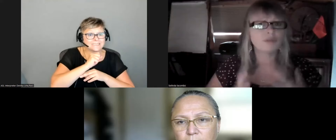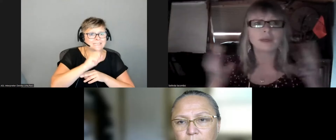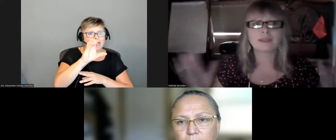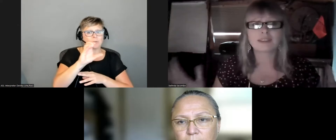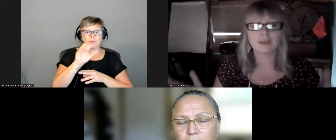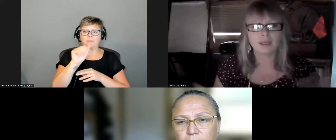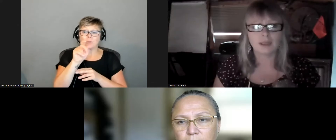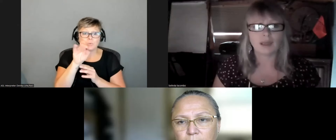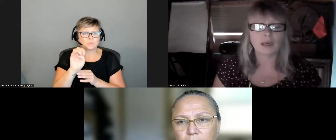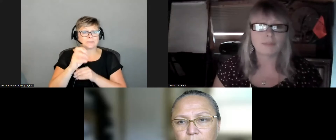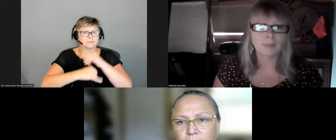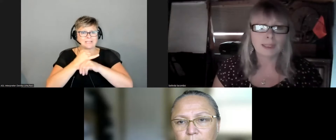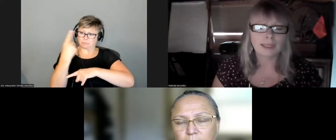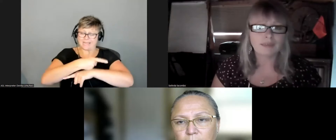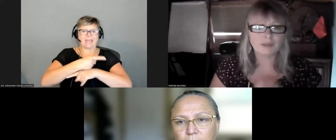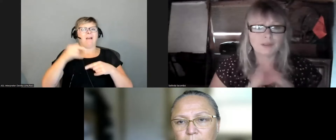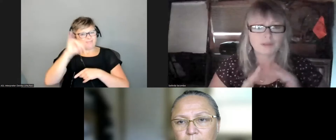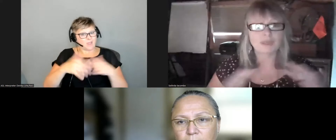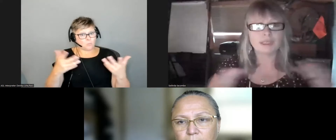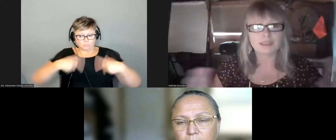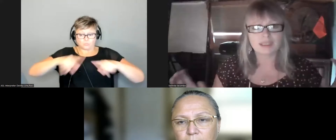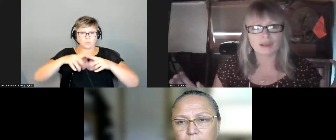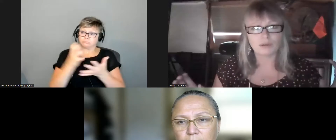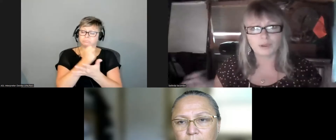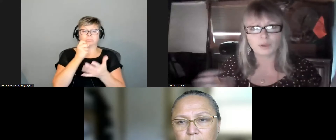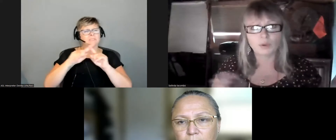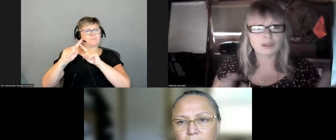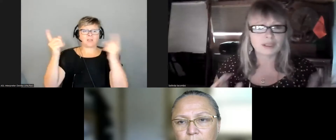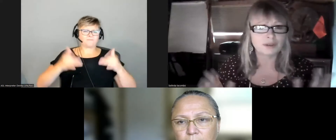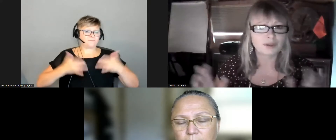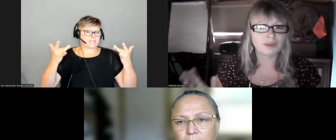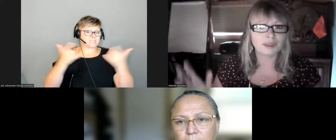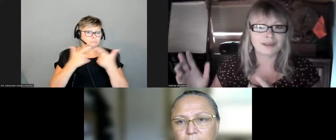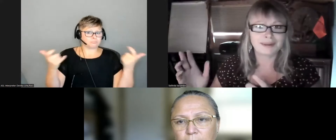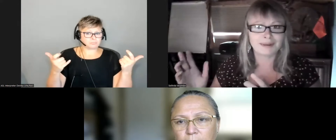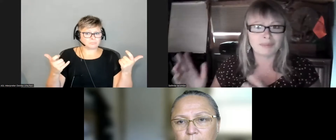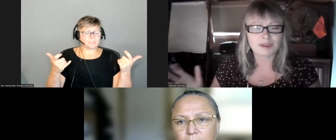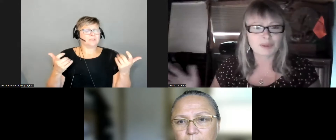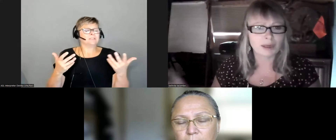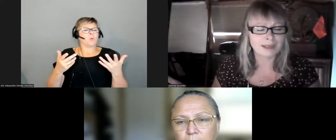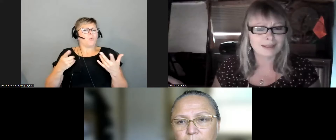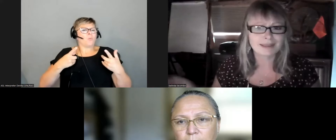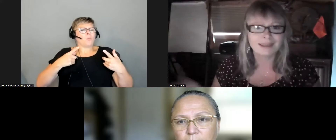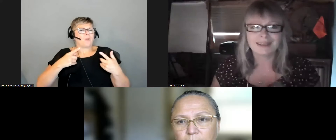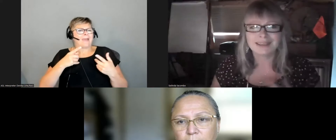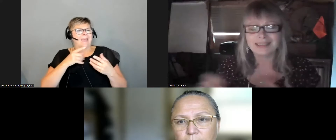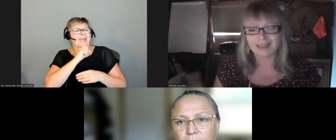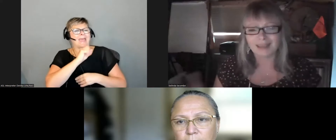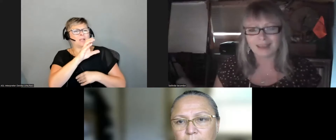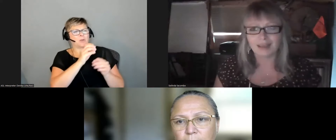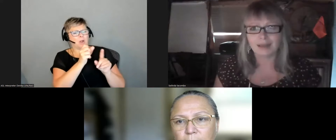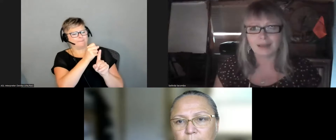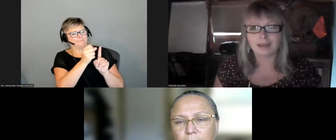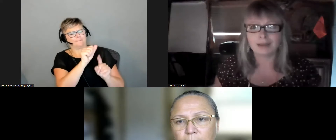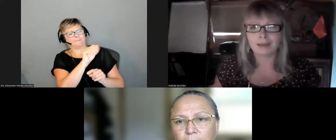know, do events. And even the phrase itself, you know, World Elder Abuse Awareness